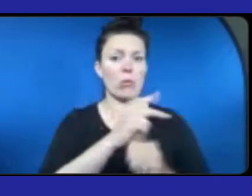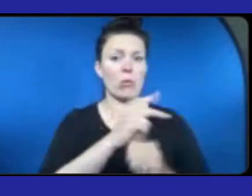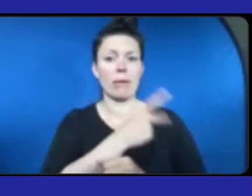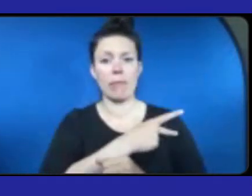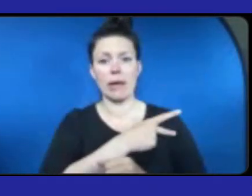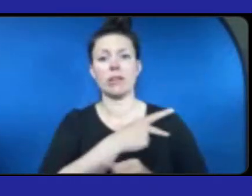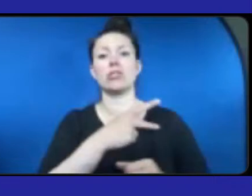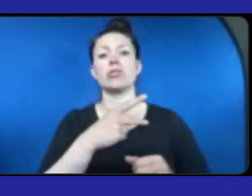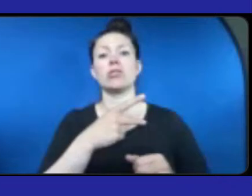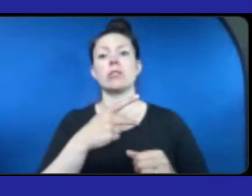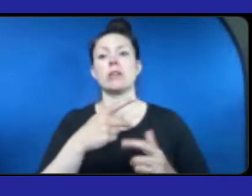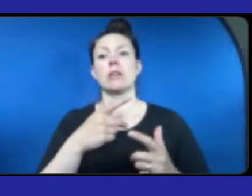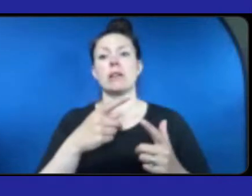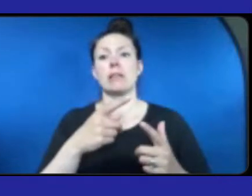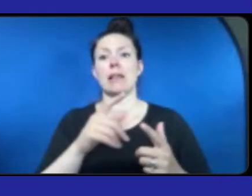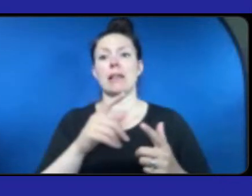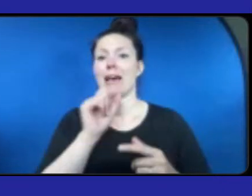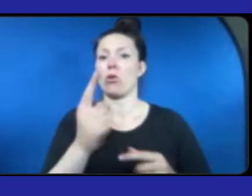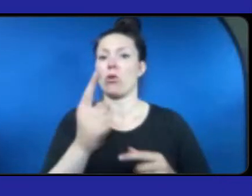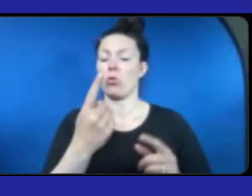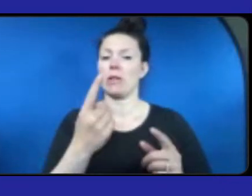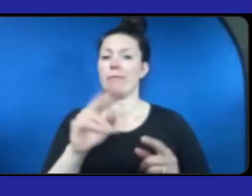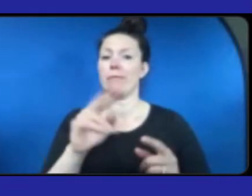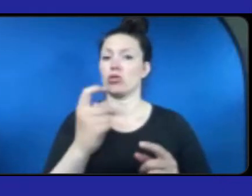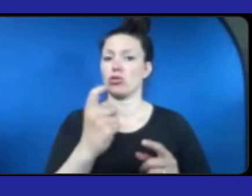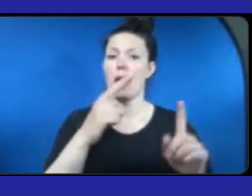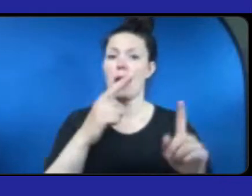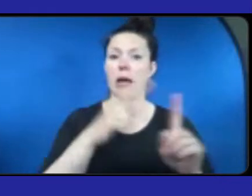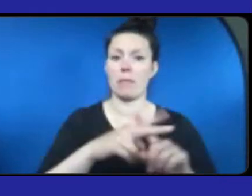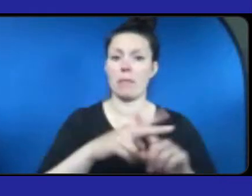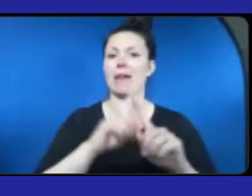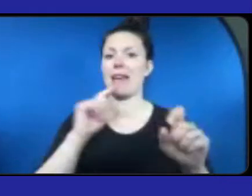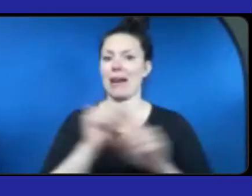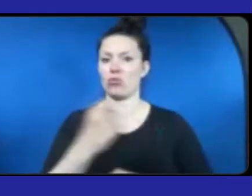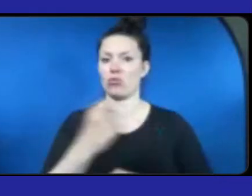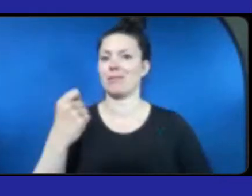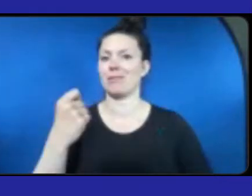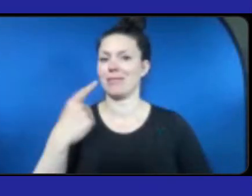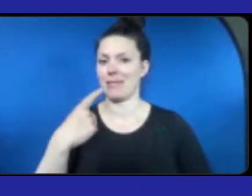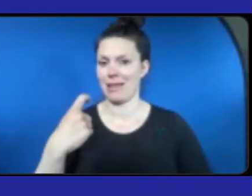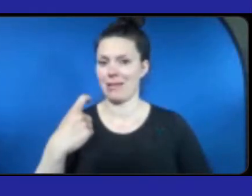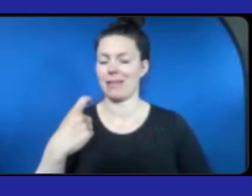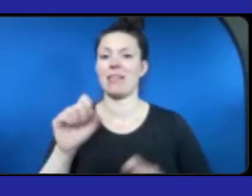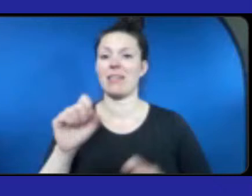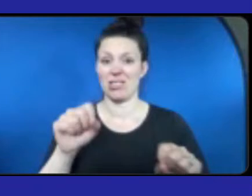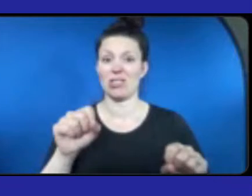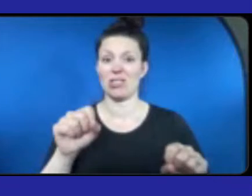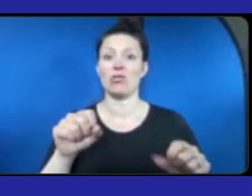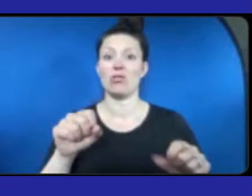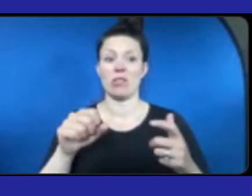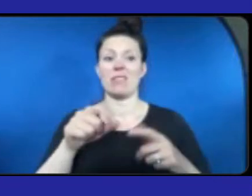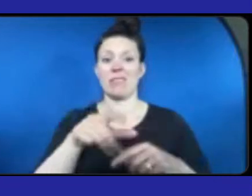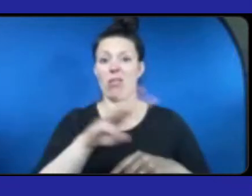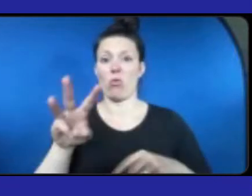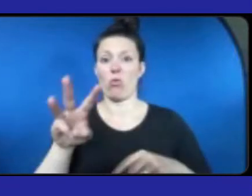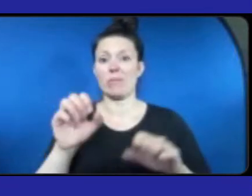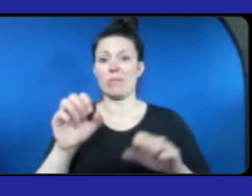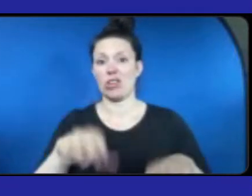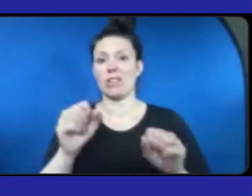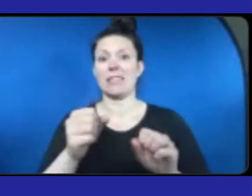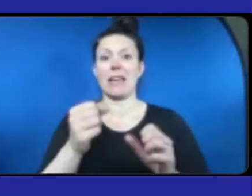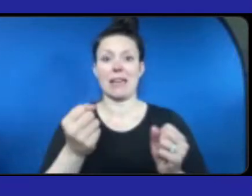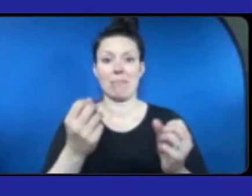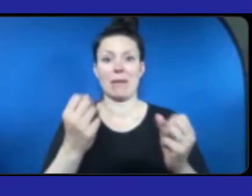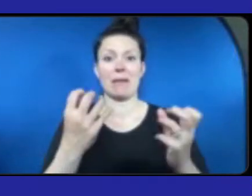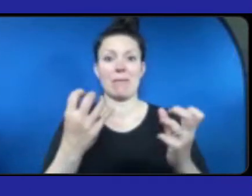but are you actually taking. Because yes, you can spend hours on the website sort of figuring out sort of interactions.